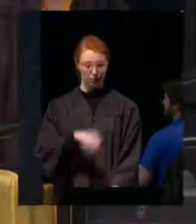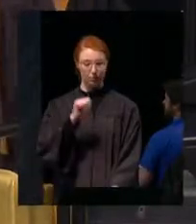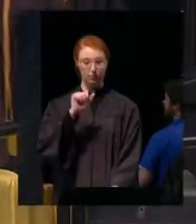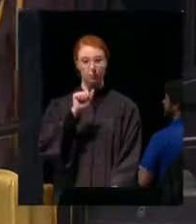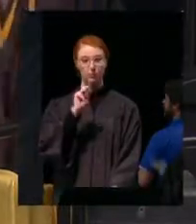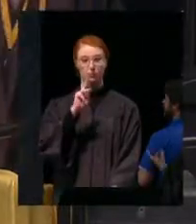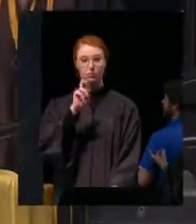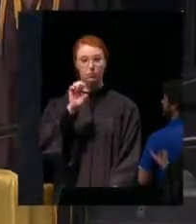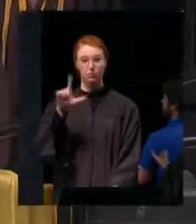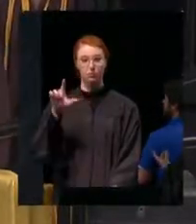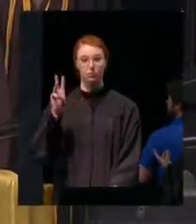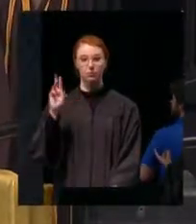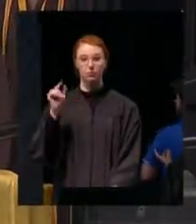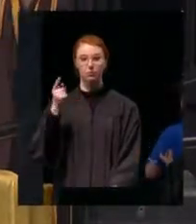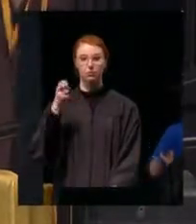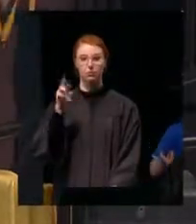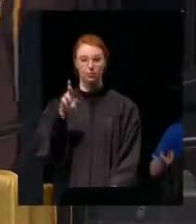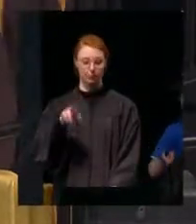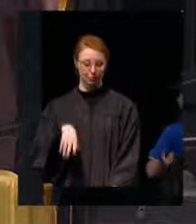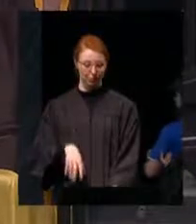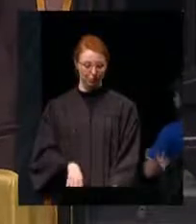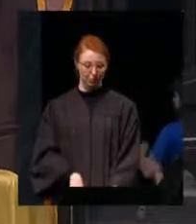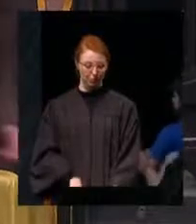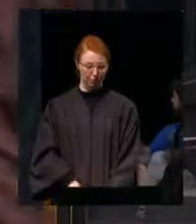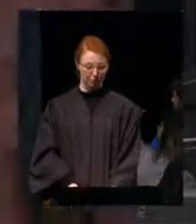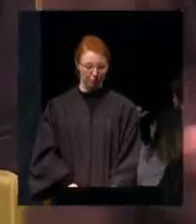Samuel Wagner.